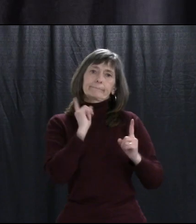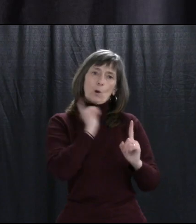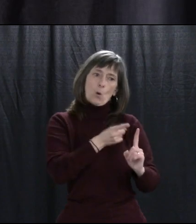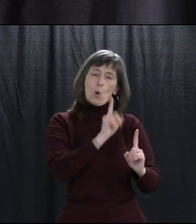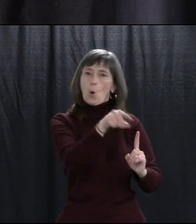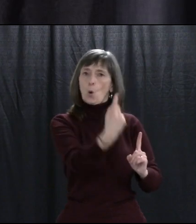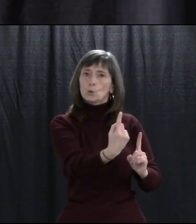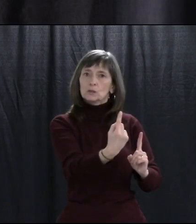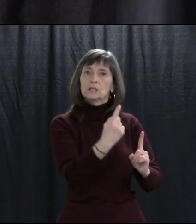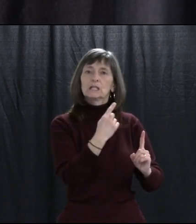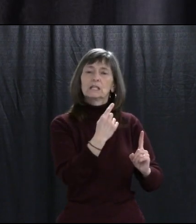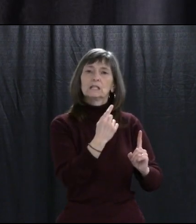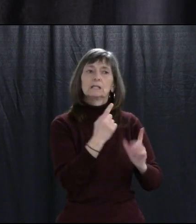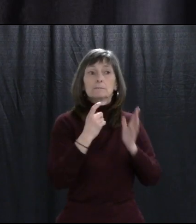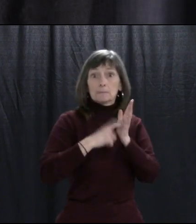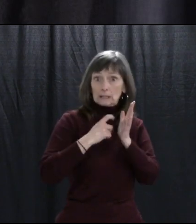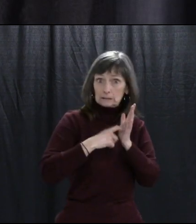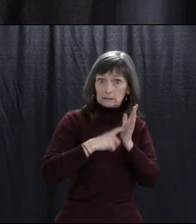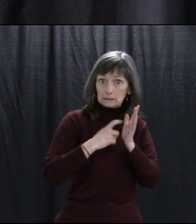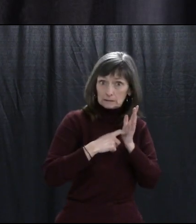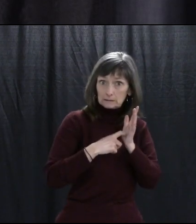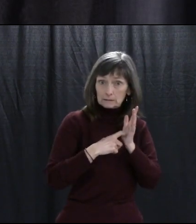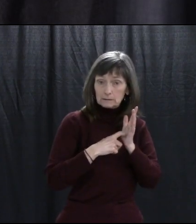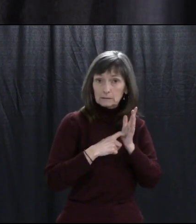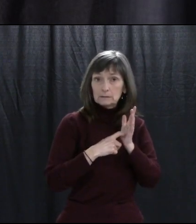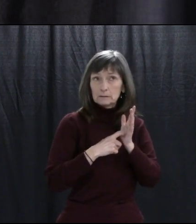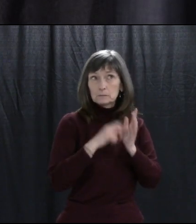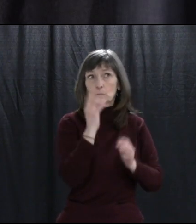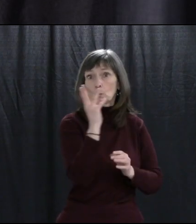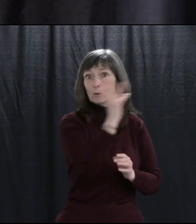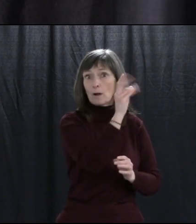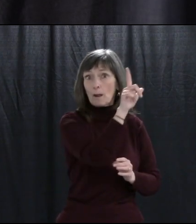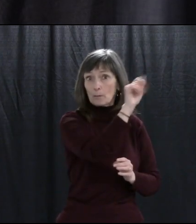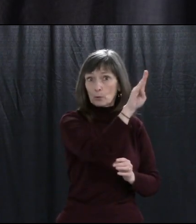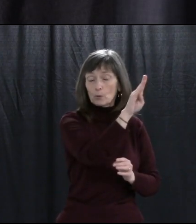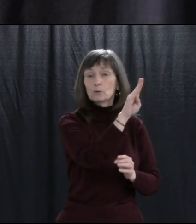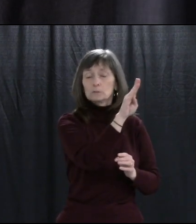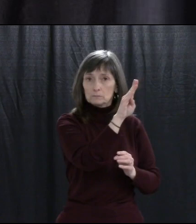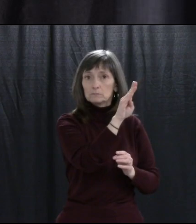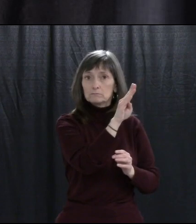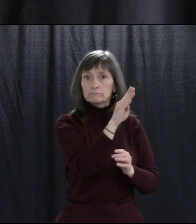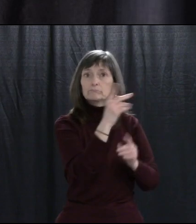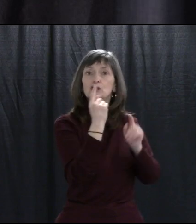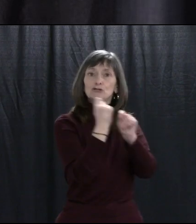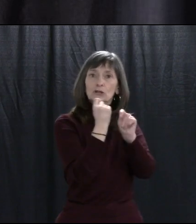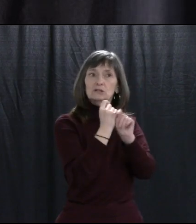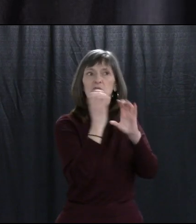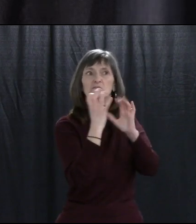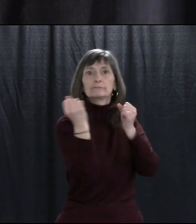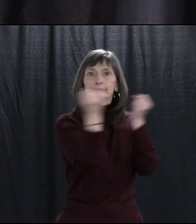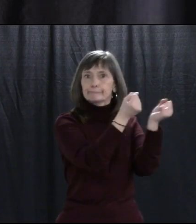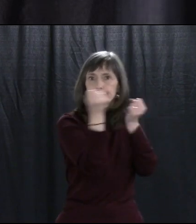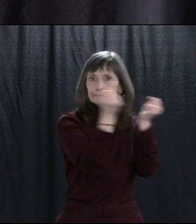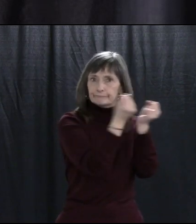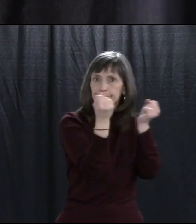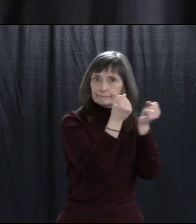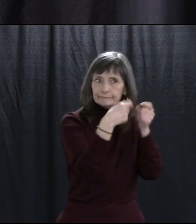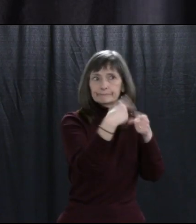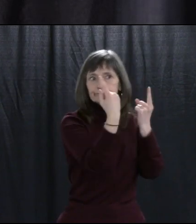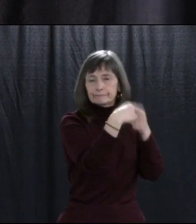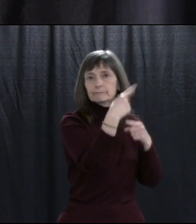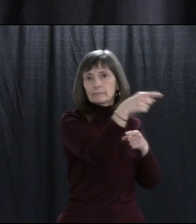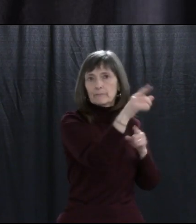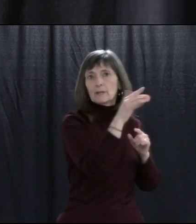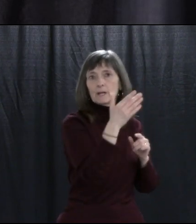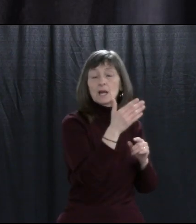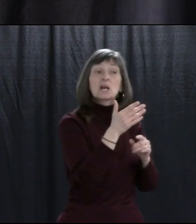related to the mines up in Western Labrador. And we may have to look and work closely